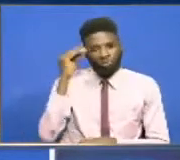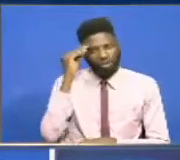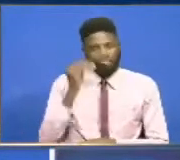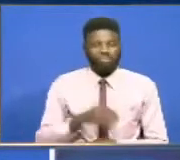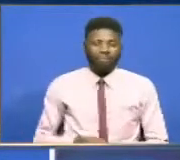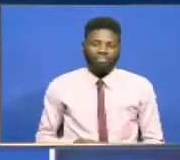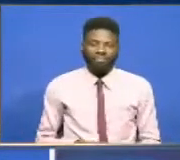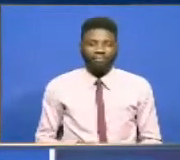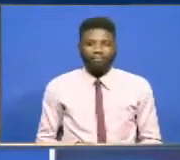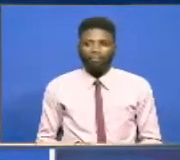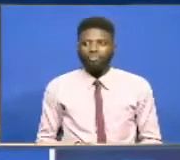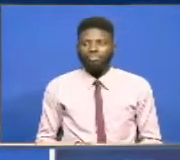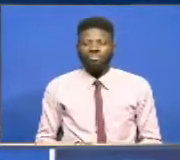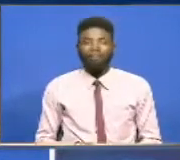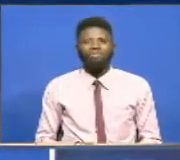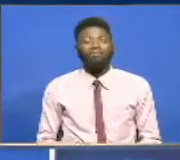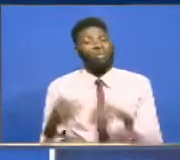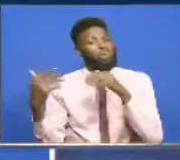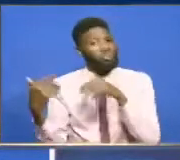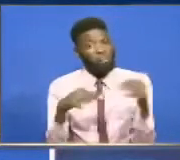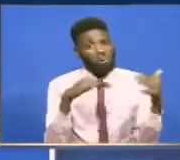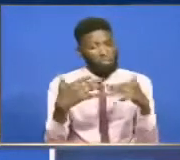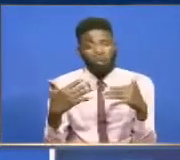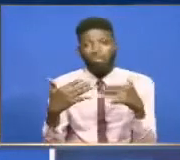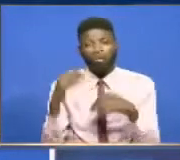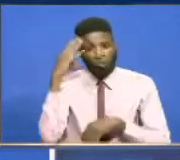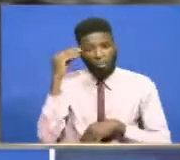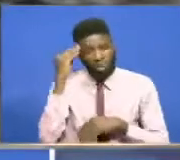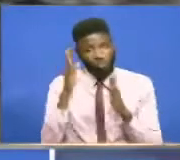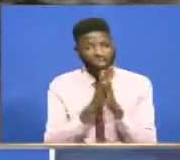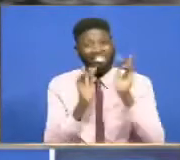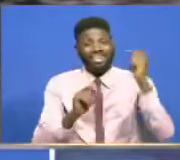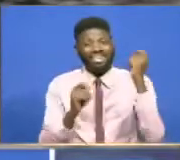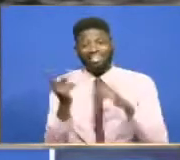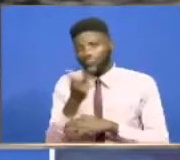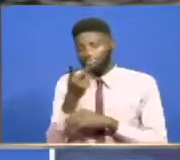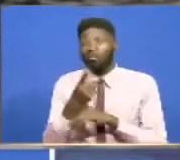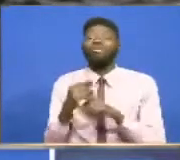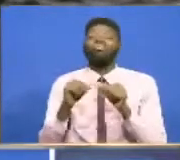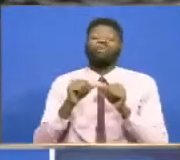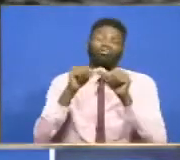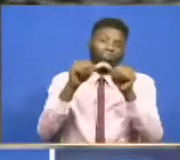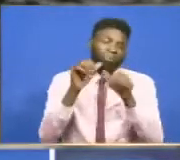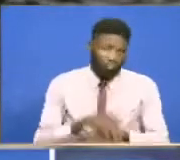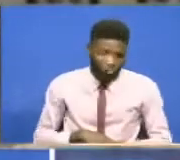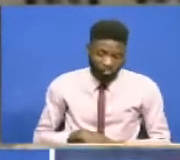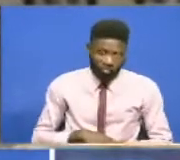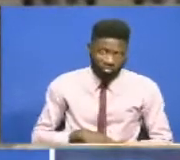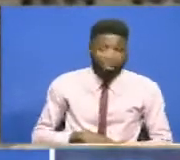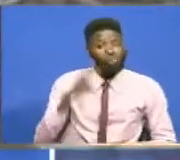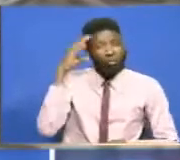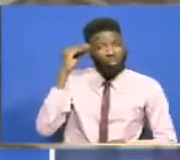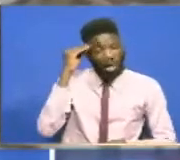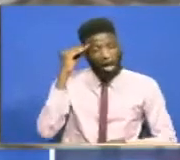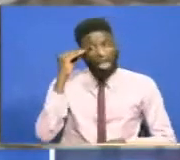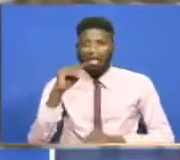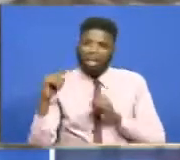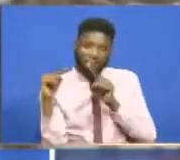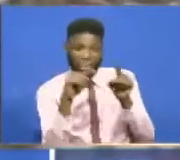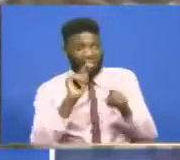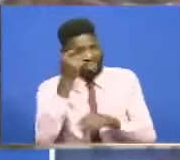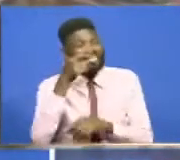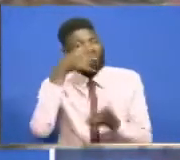The diplomatic row between Kenya and Somalia continues, with the Horn of Africa nation accusing Kenya of meddling in its